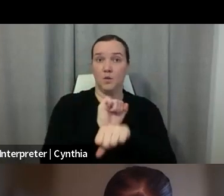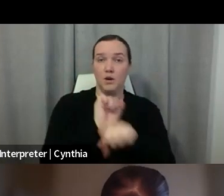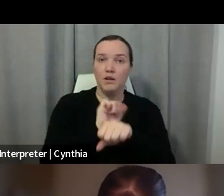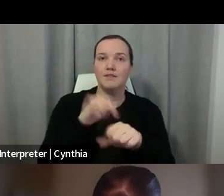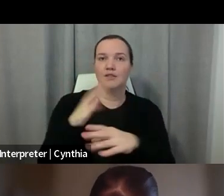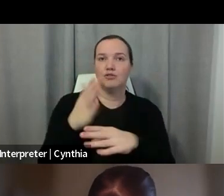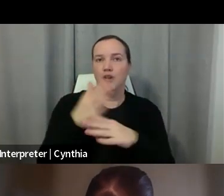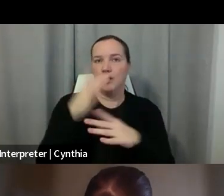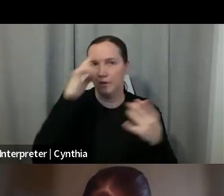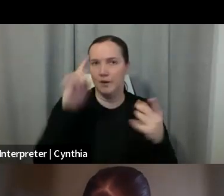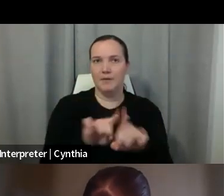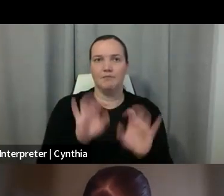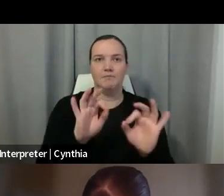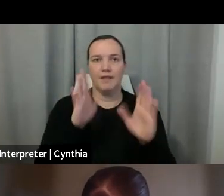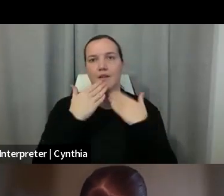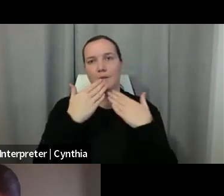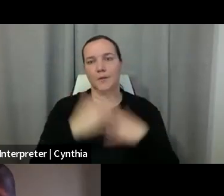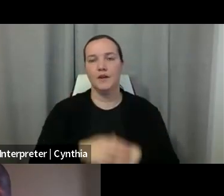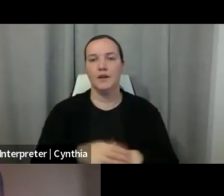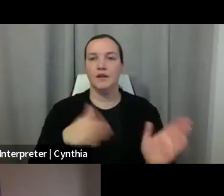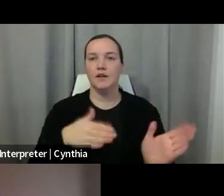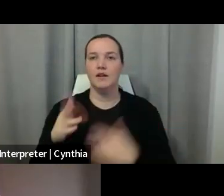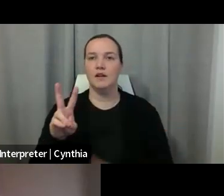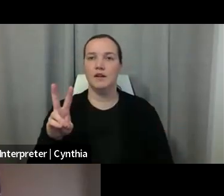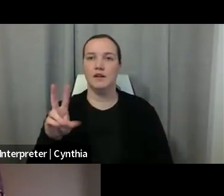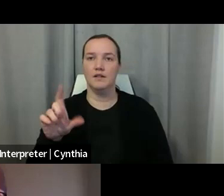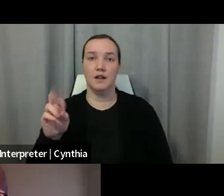right? Great, thank you. Valerie.